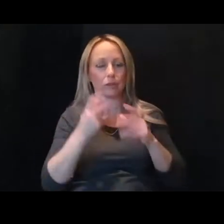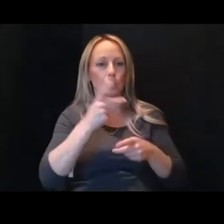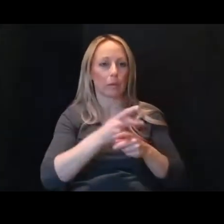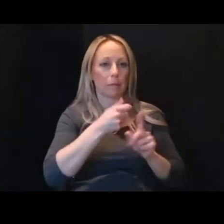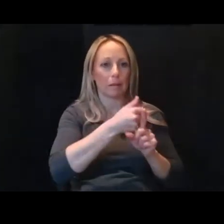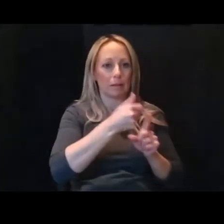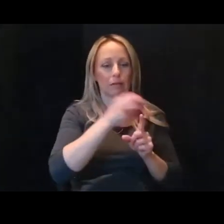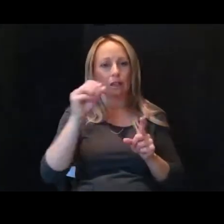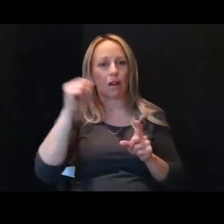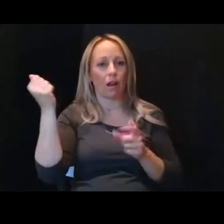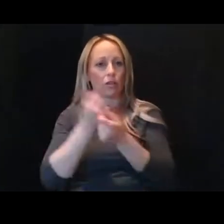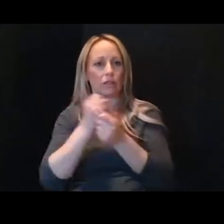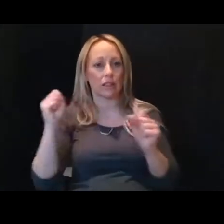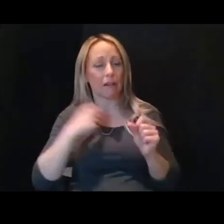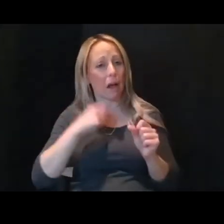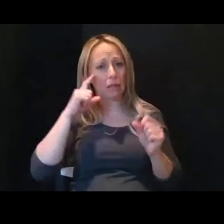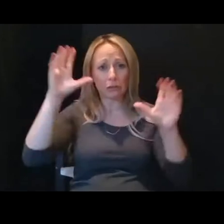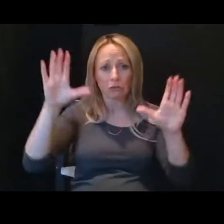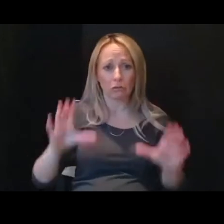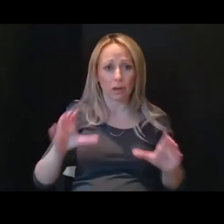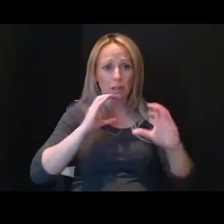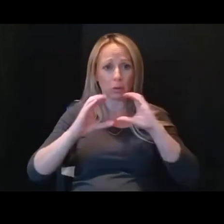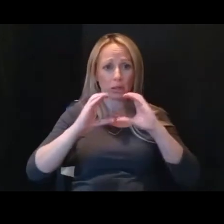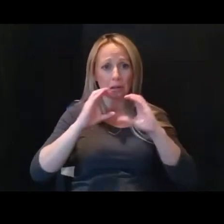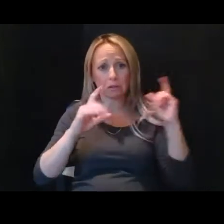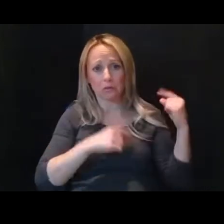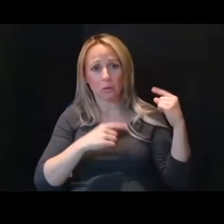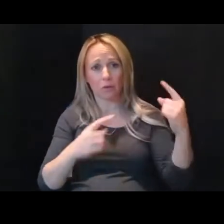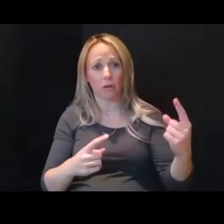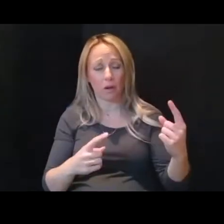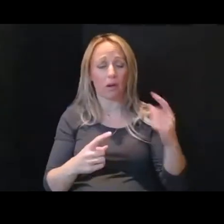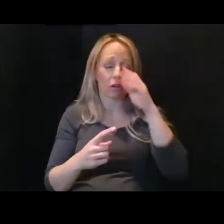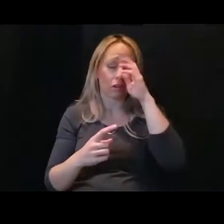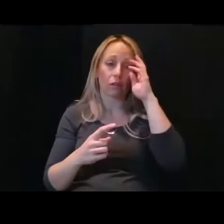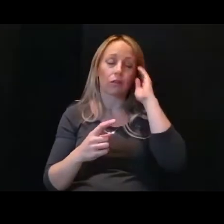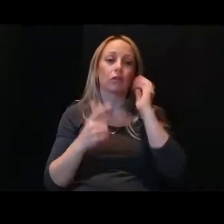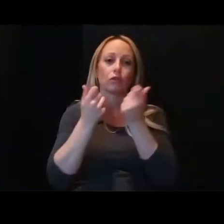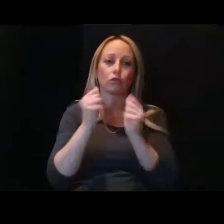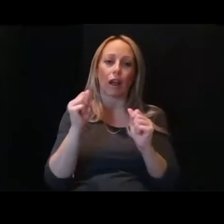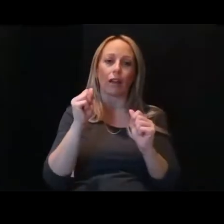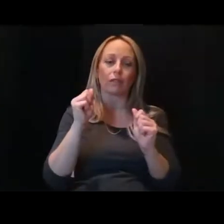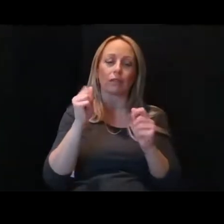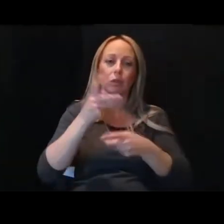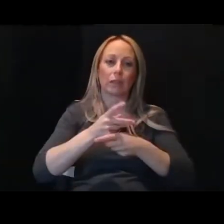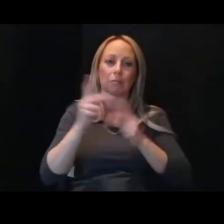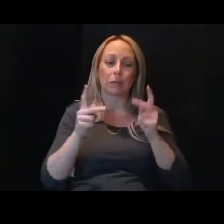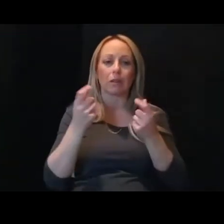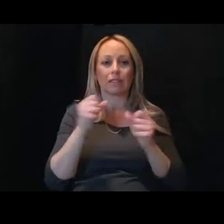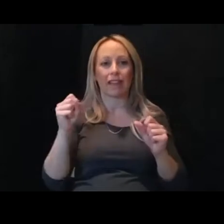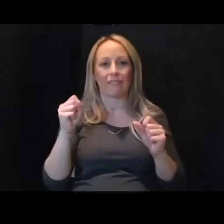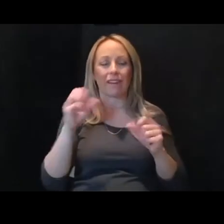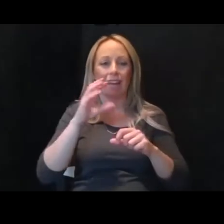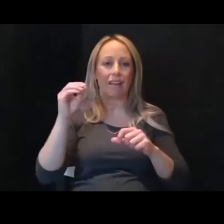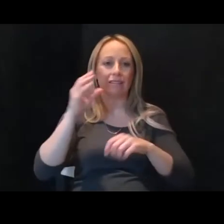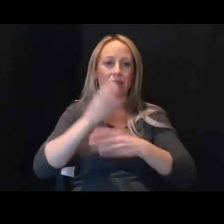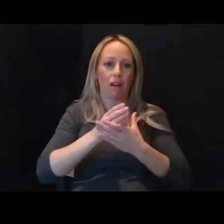think we have great communication to kind of keep people safe and stop the spread in our community.